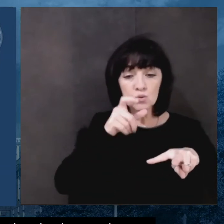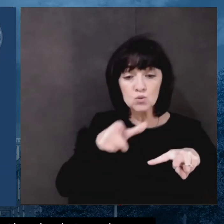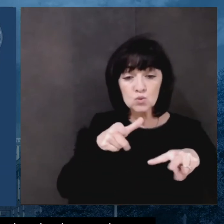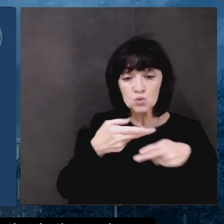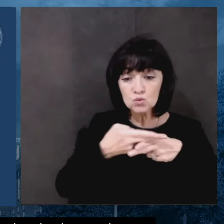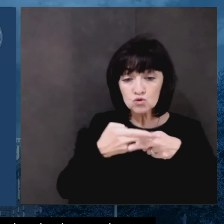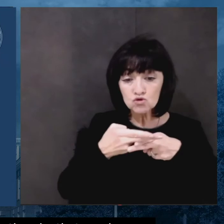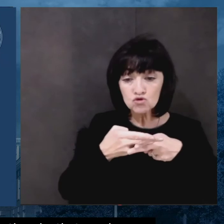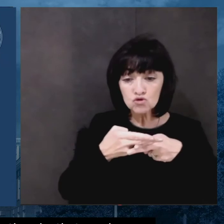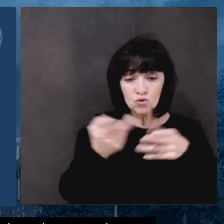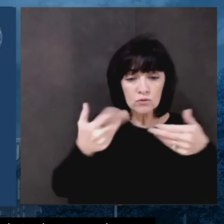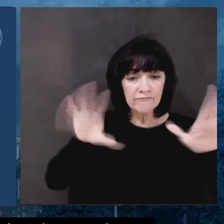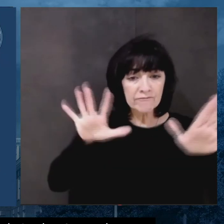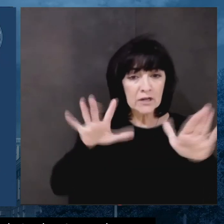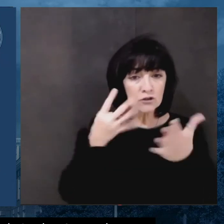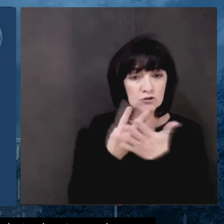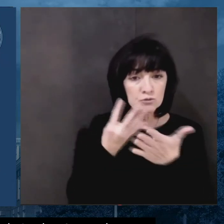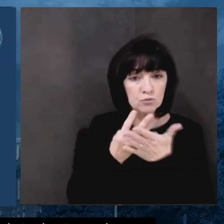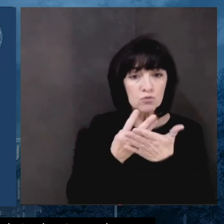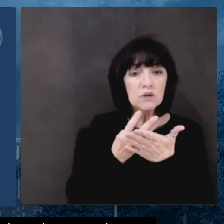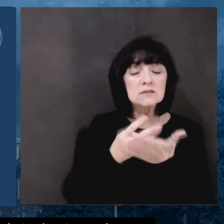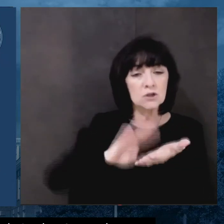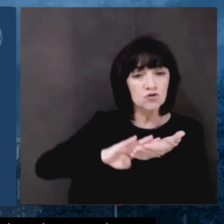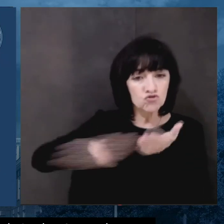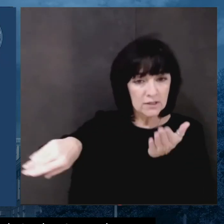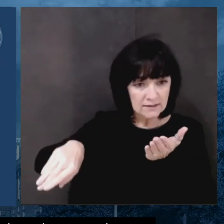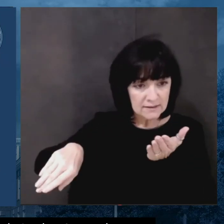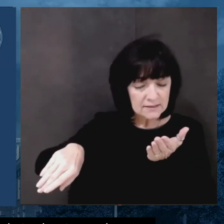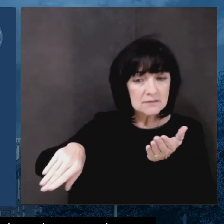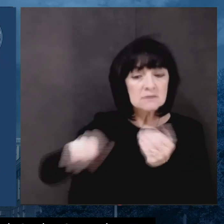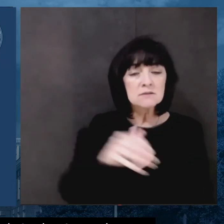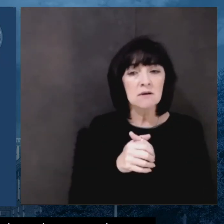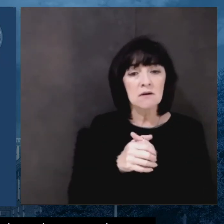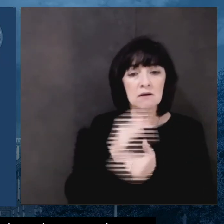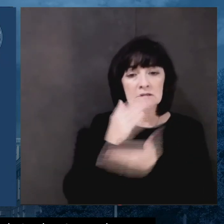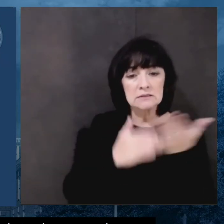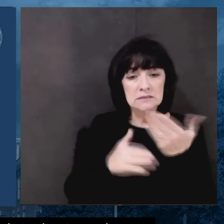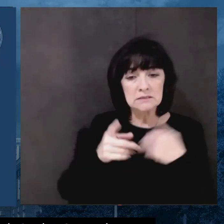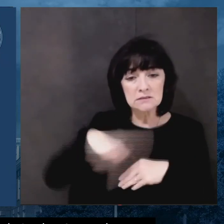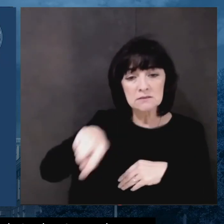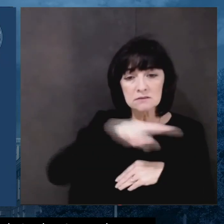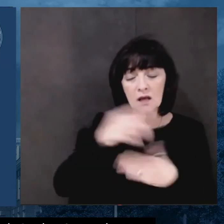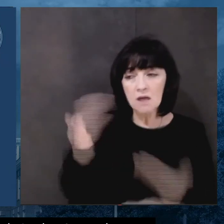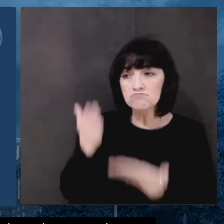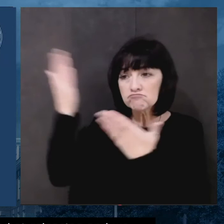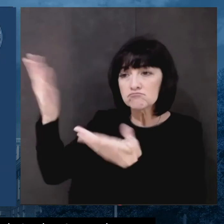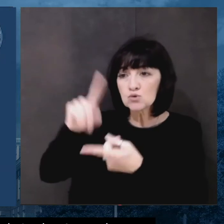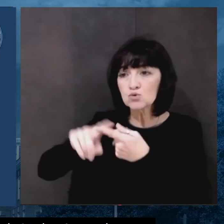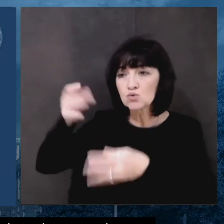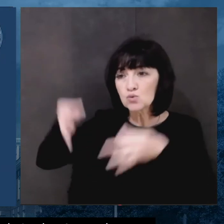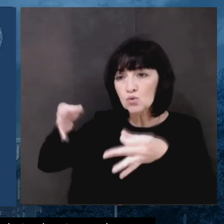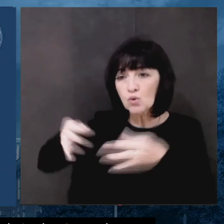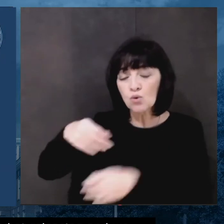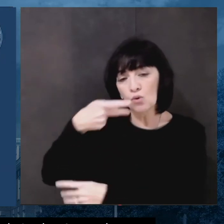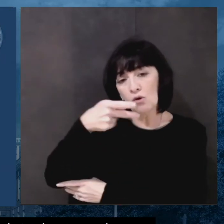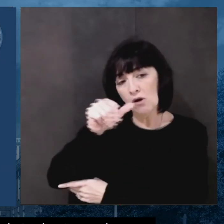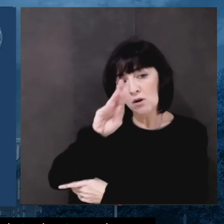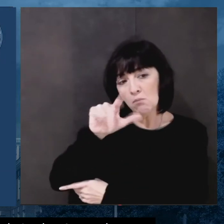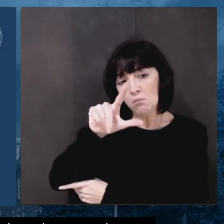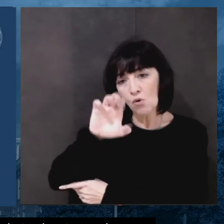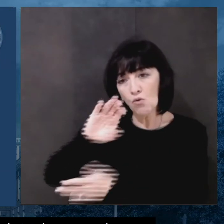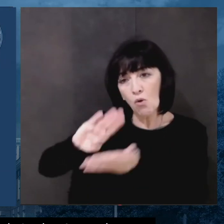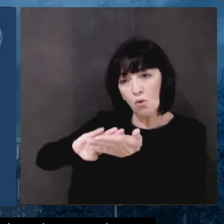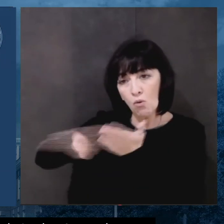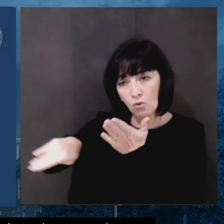put individual inmates up to the courts and the Board of Parole for release when